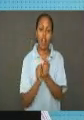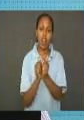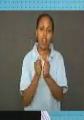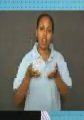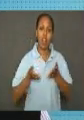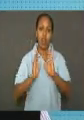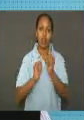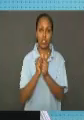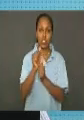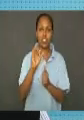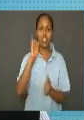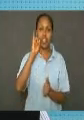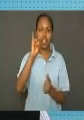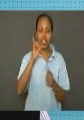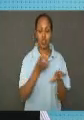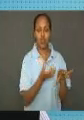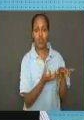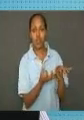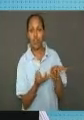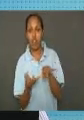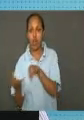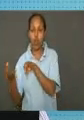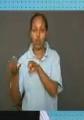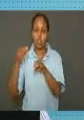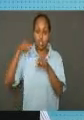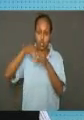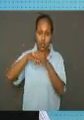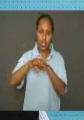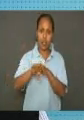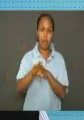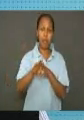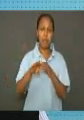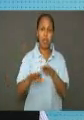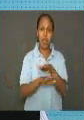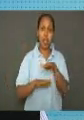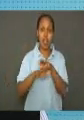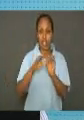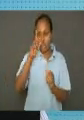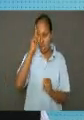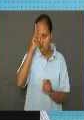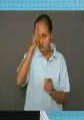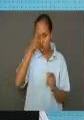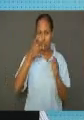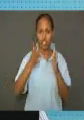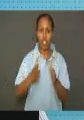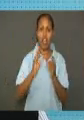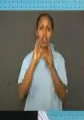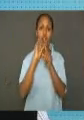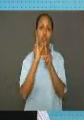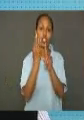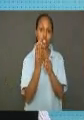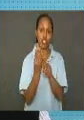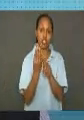the current to flow through them under logical